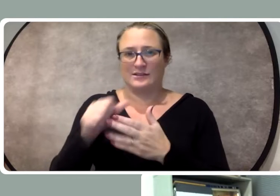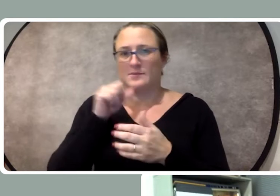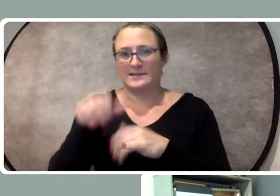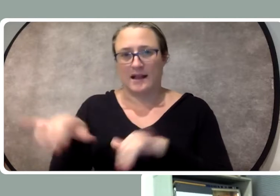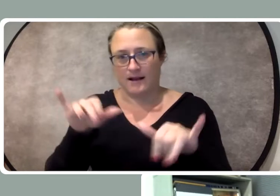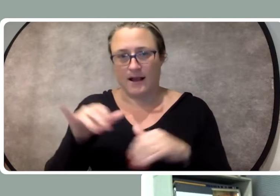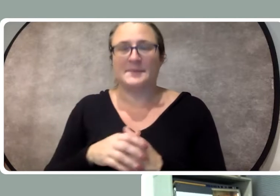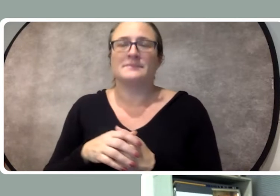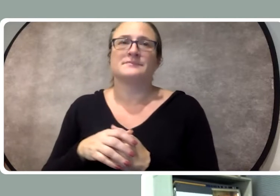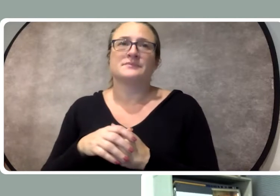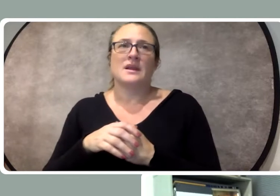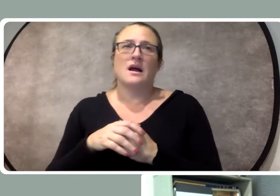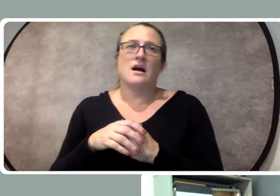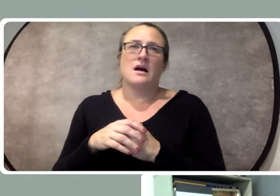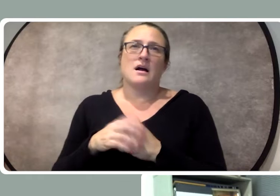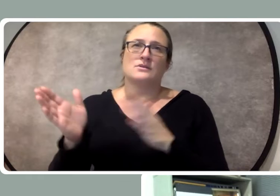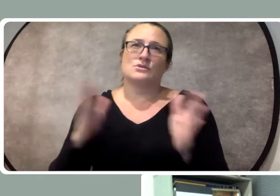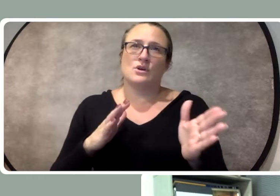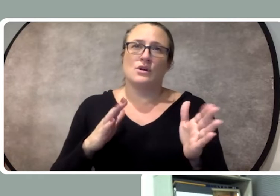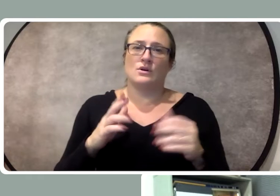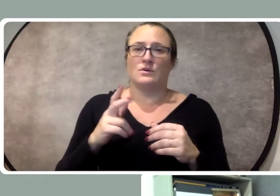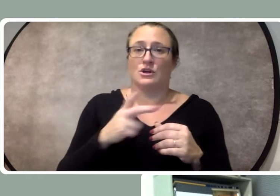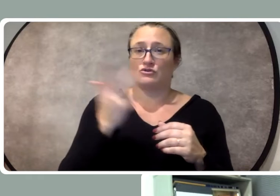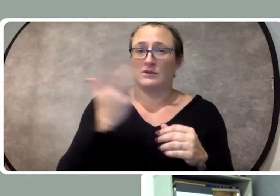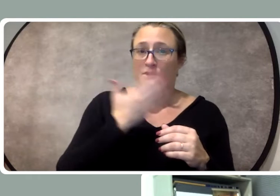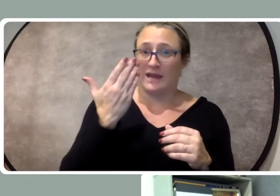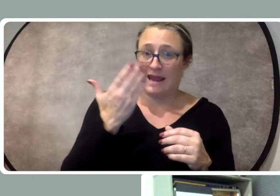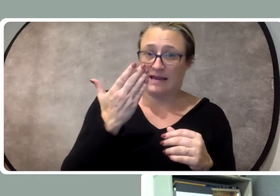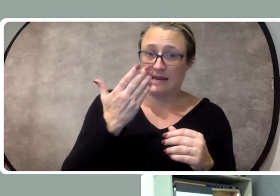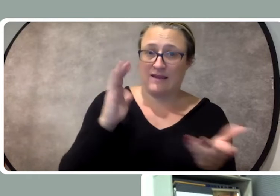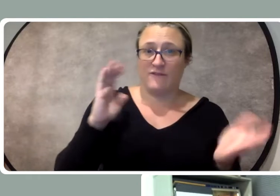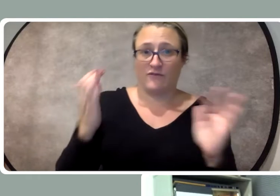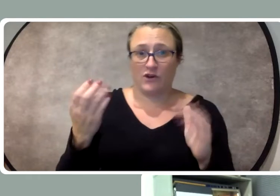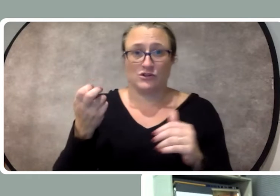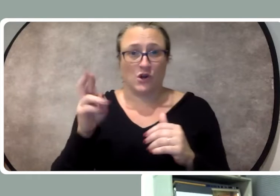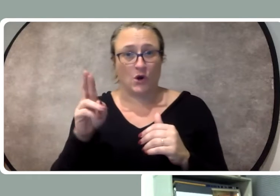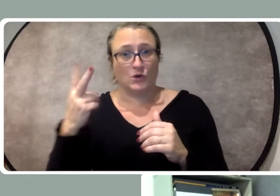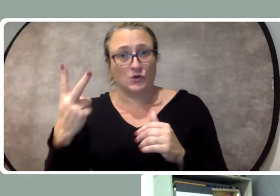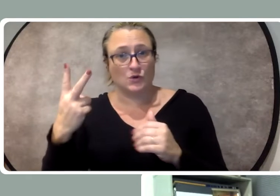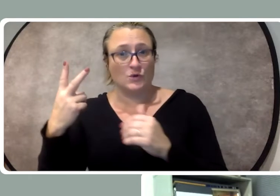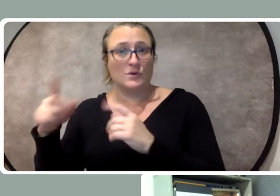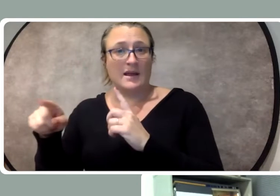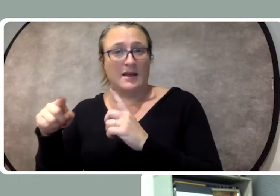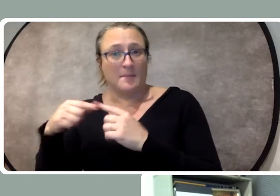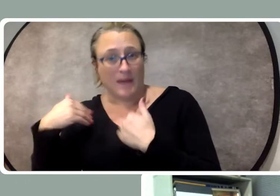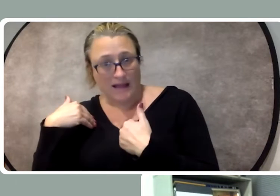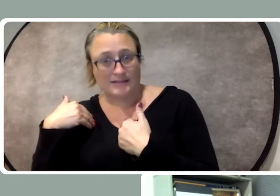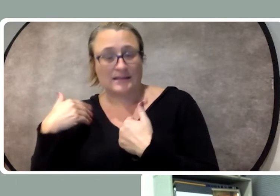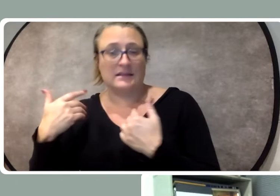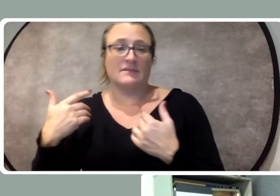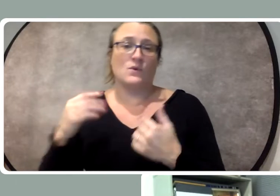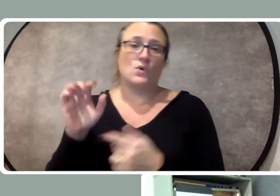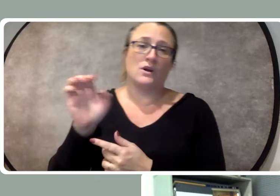And in terms of triple negative versus HER2 positive or